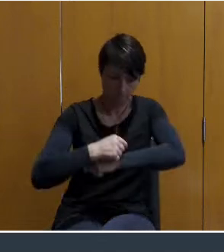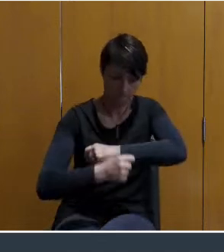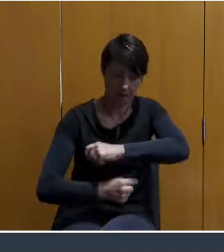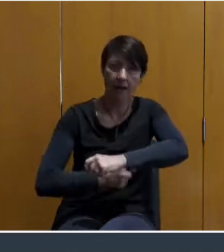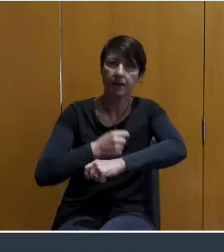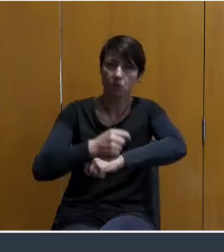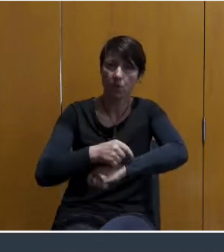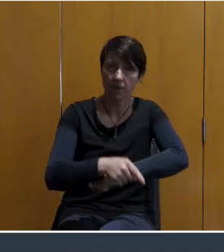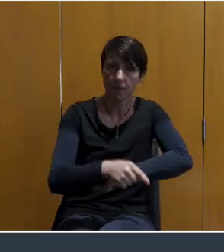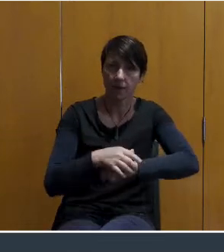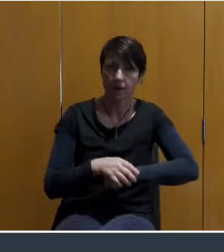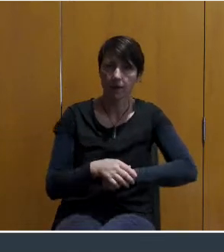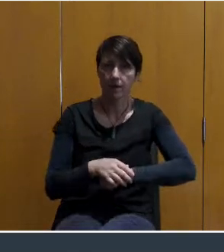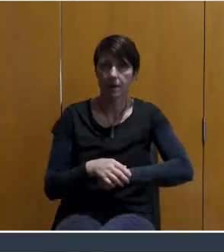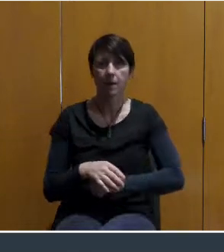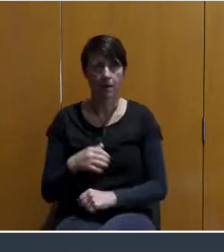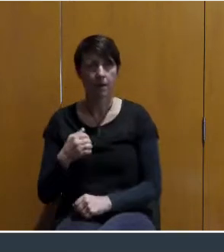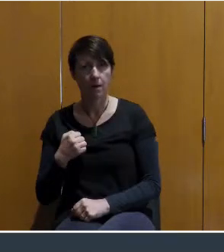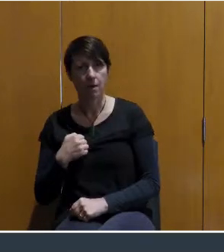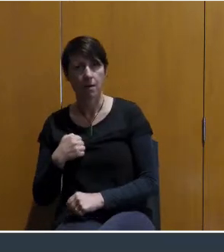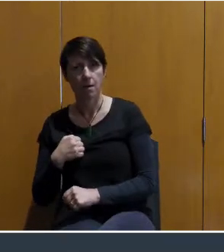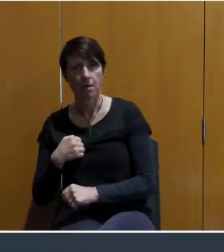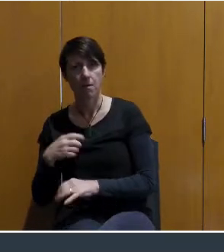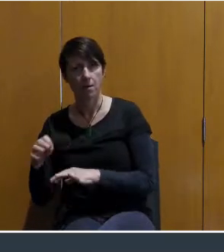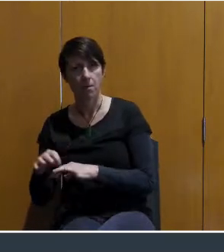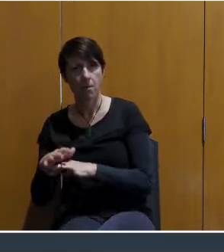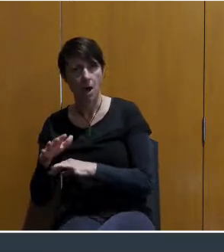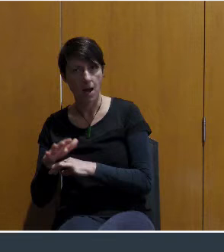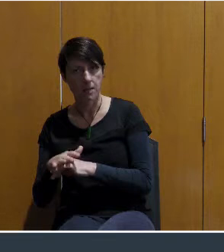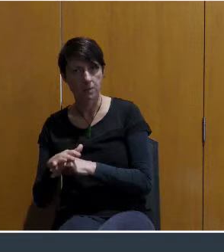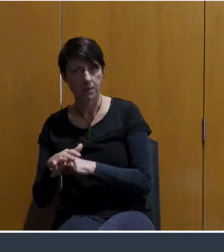and feeding him the bands. He was applying the bands with